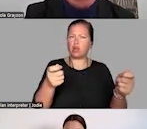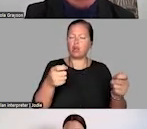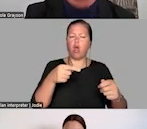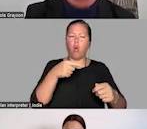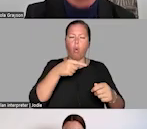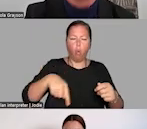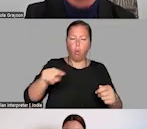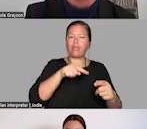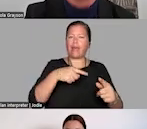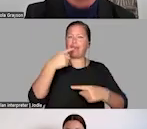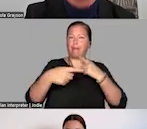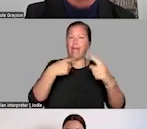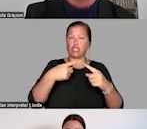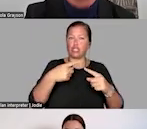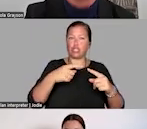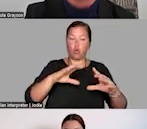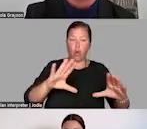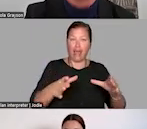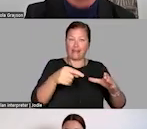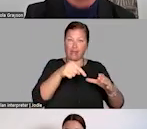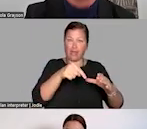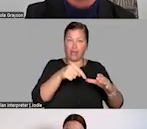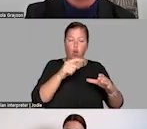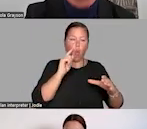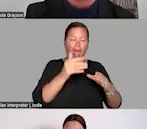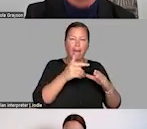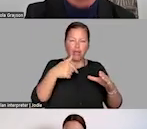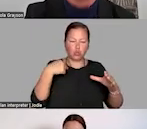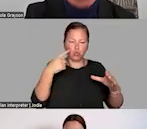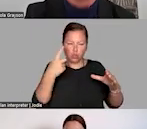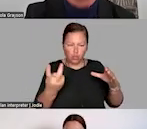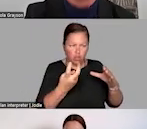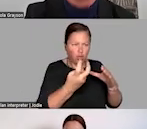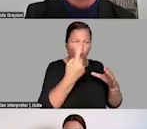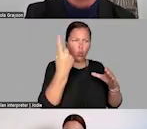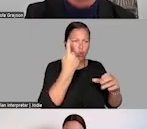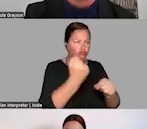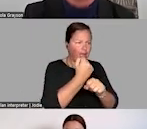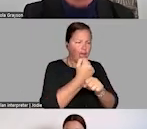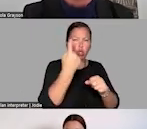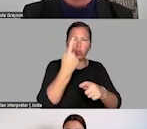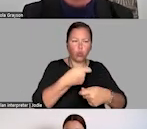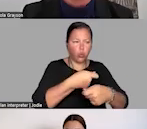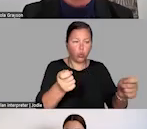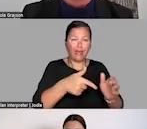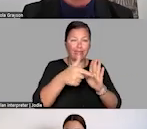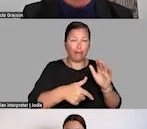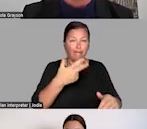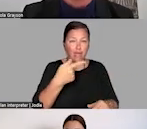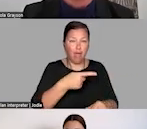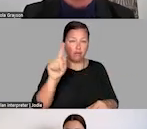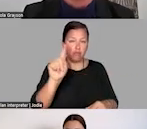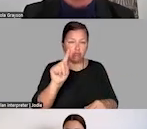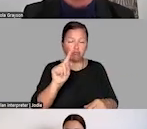information collectively will help us to track who has created it, who has disseminated it, whether it's a deep fake or not, whether